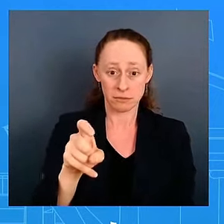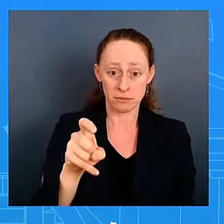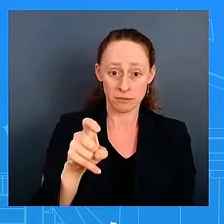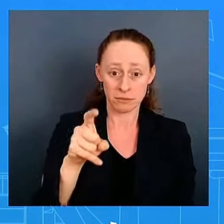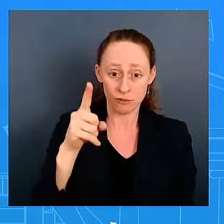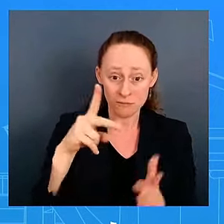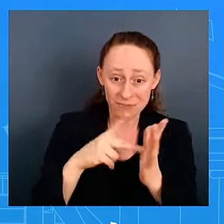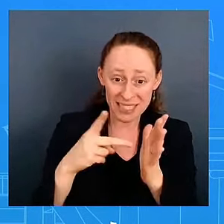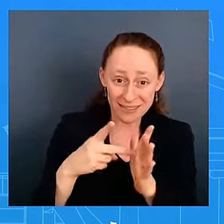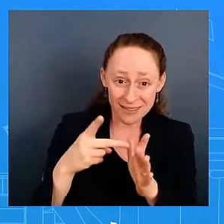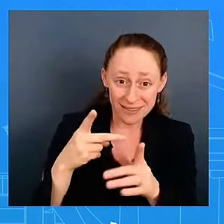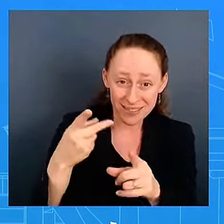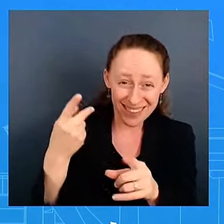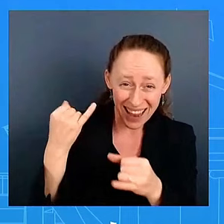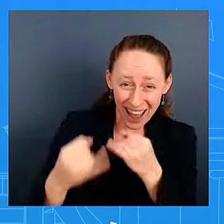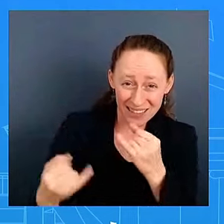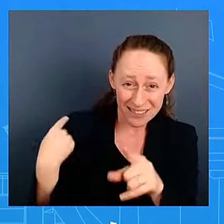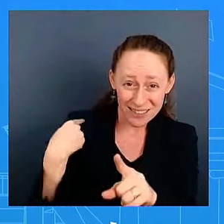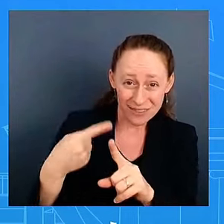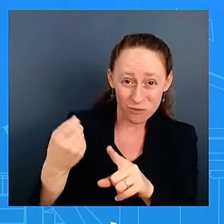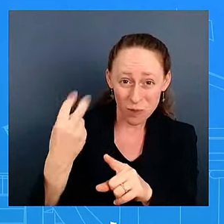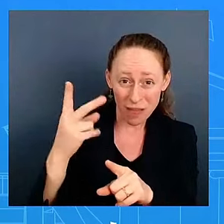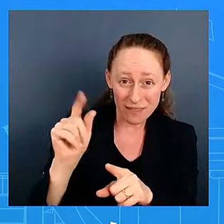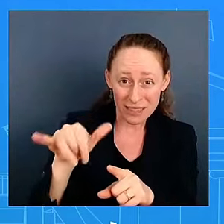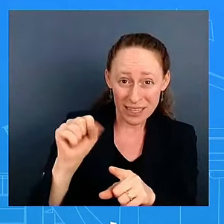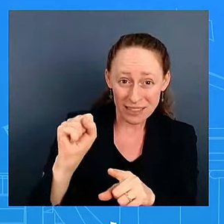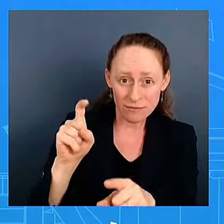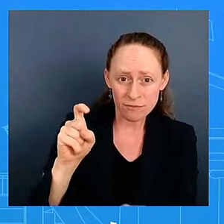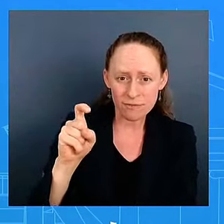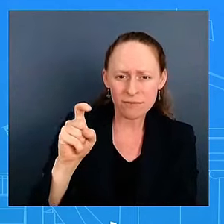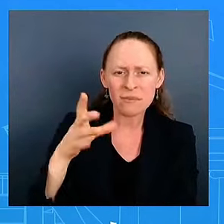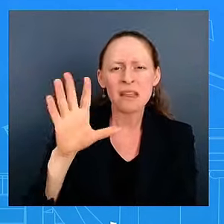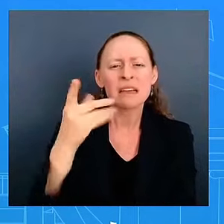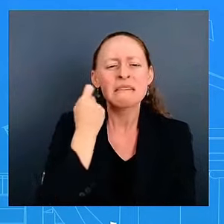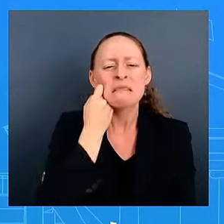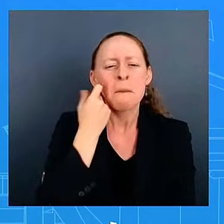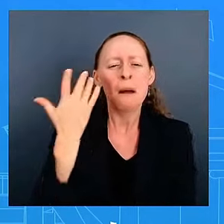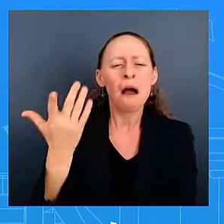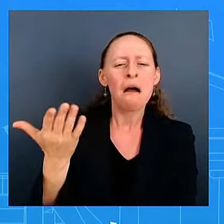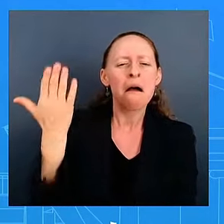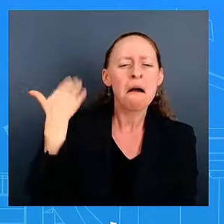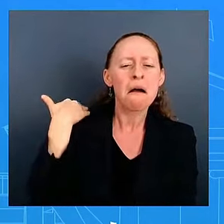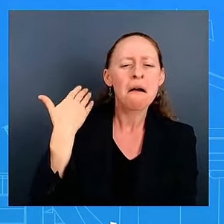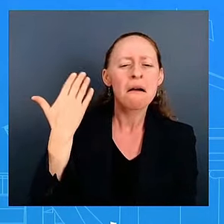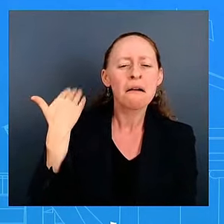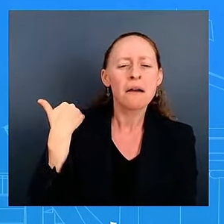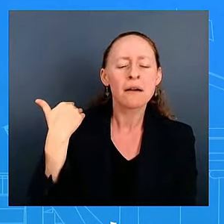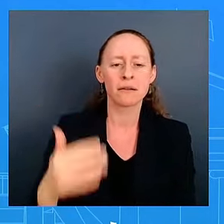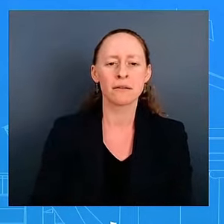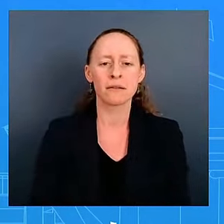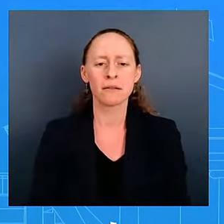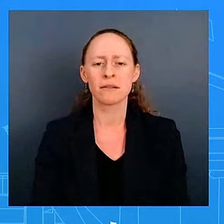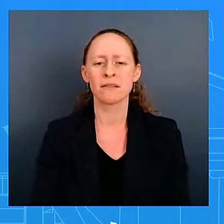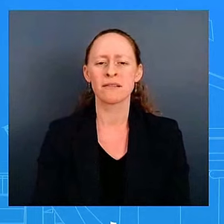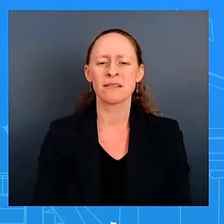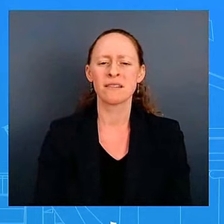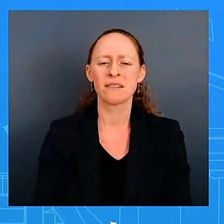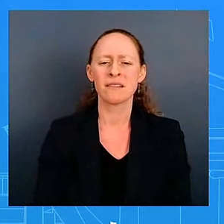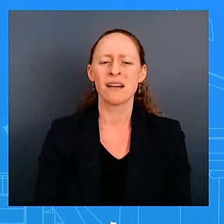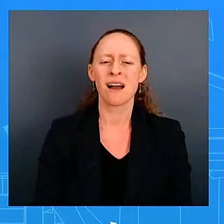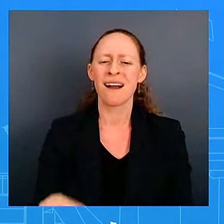about recent months. No, well, you just said recently, it's been, you know, we've been going back and forth. And so in the